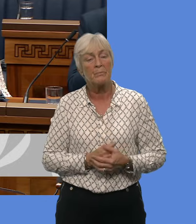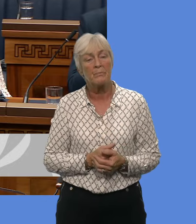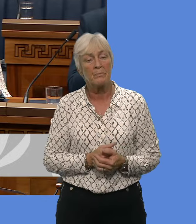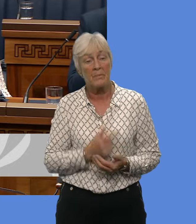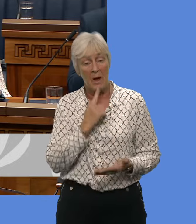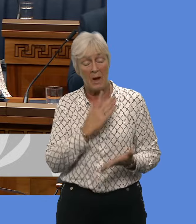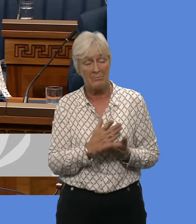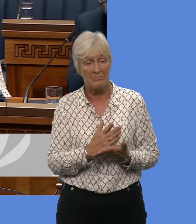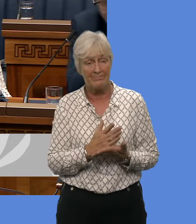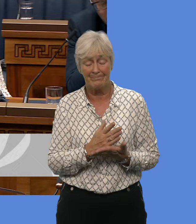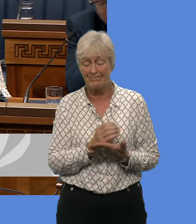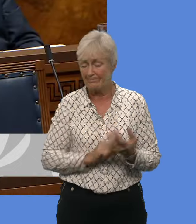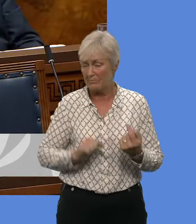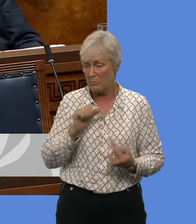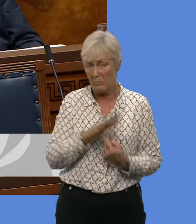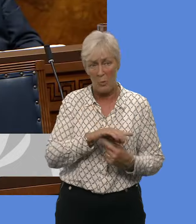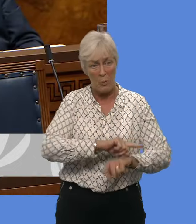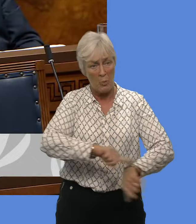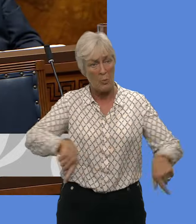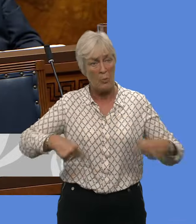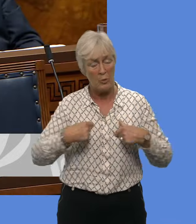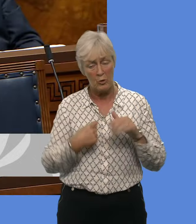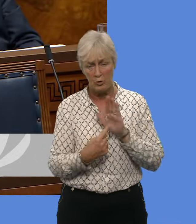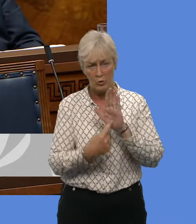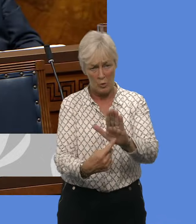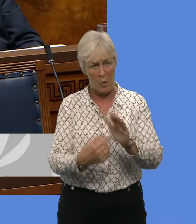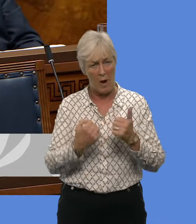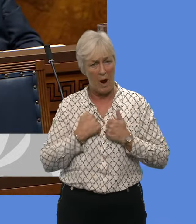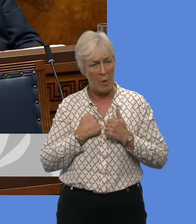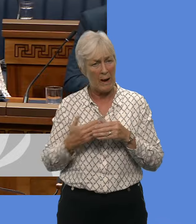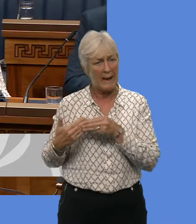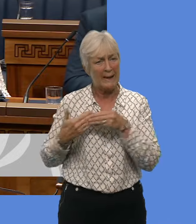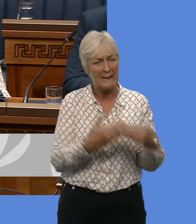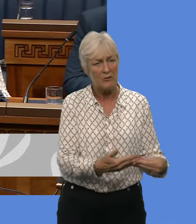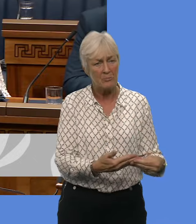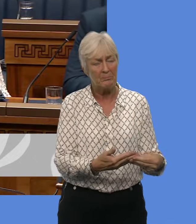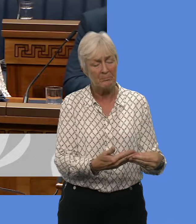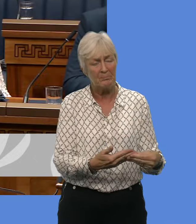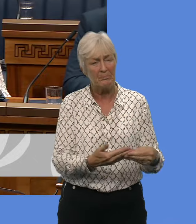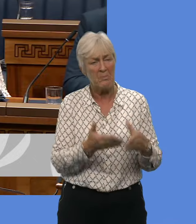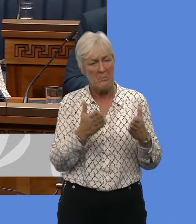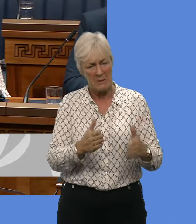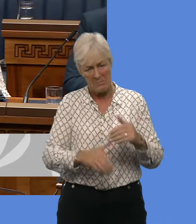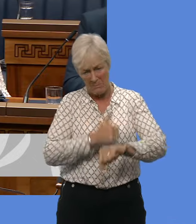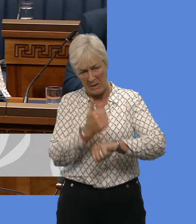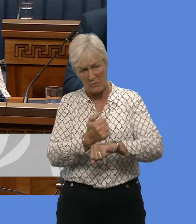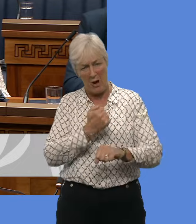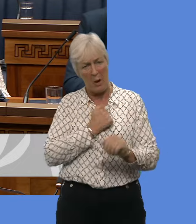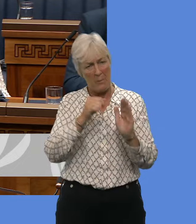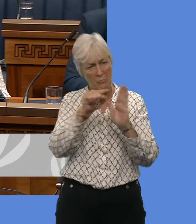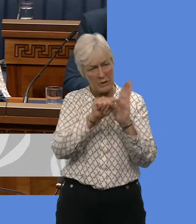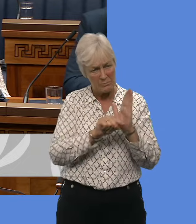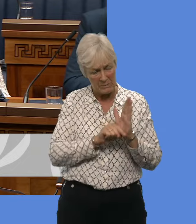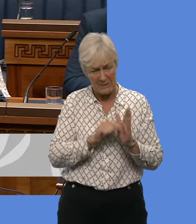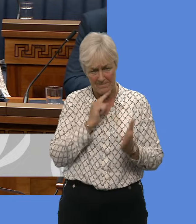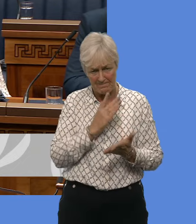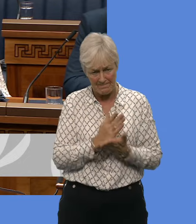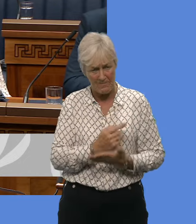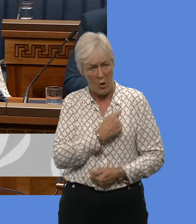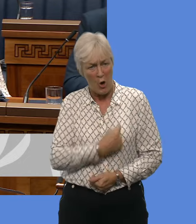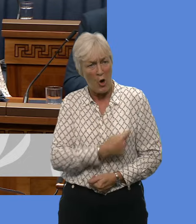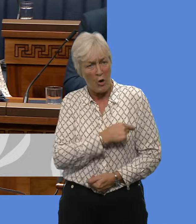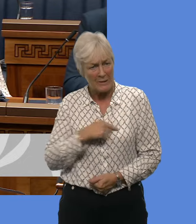It is absolutely important that we show that leadership, and that leadership must be based on those principles of integrity, of